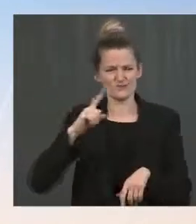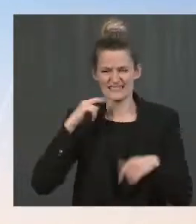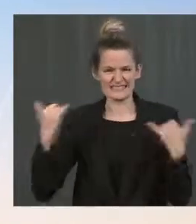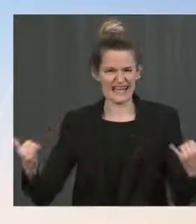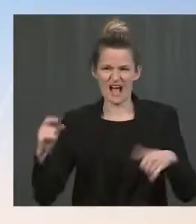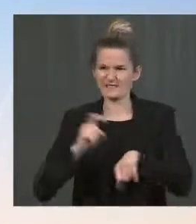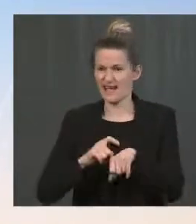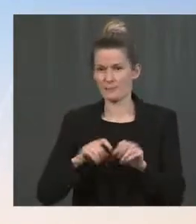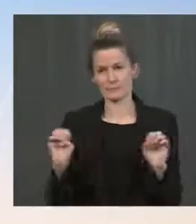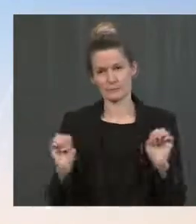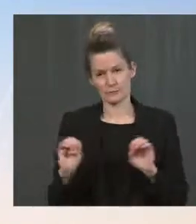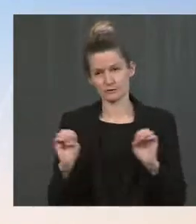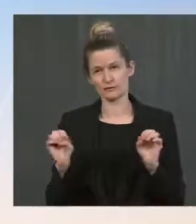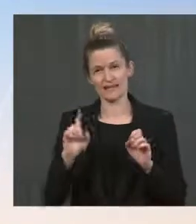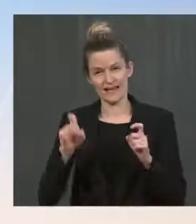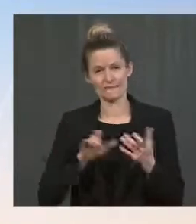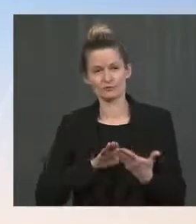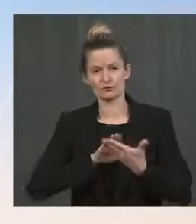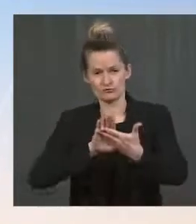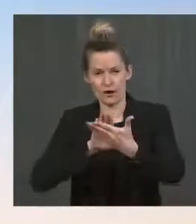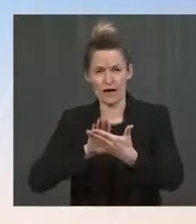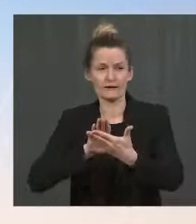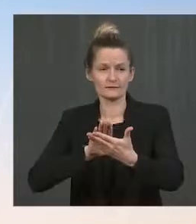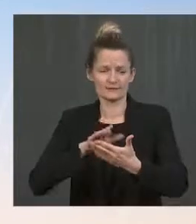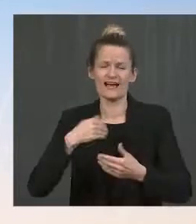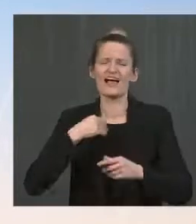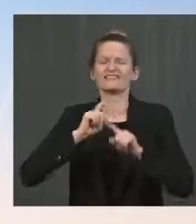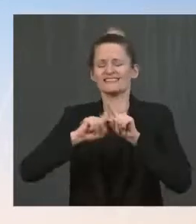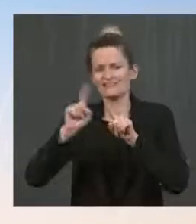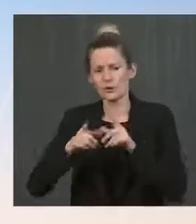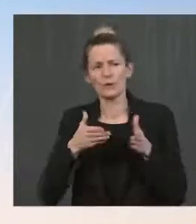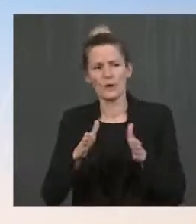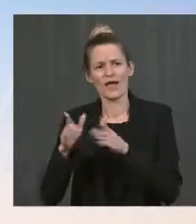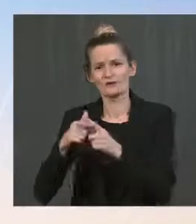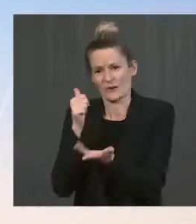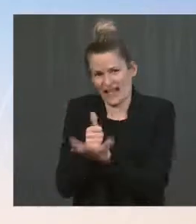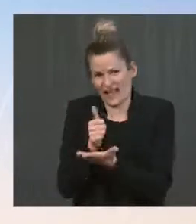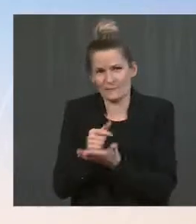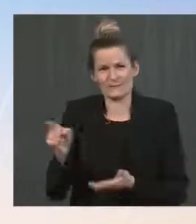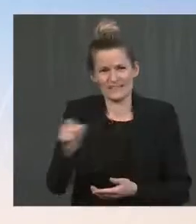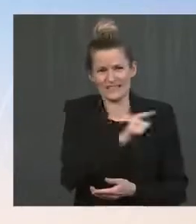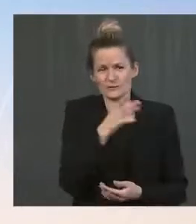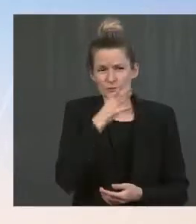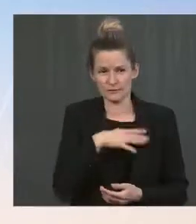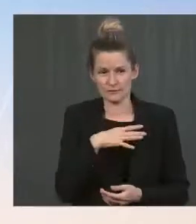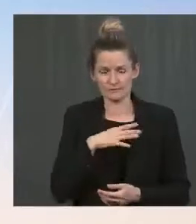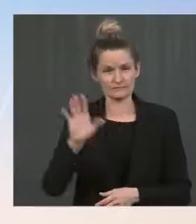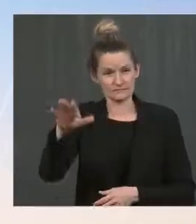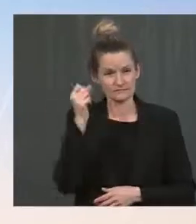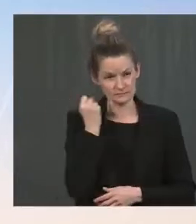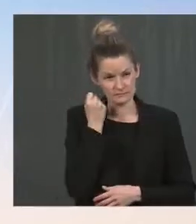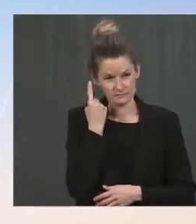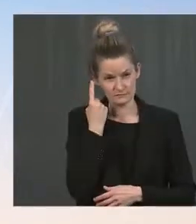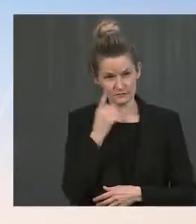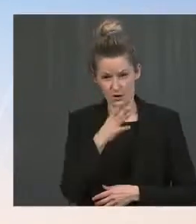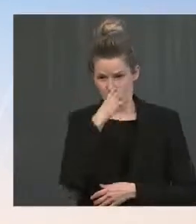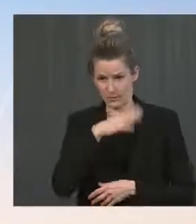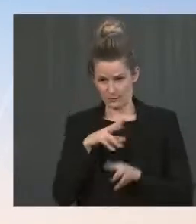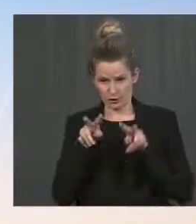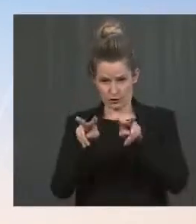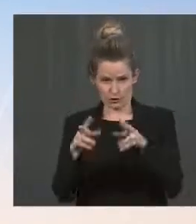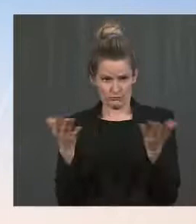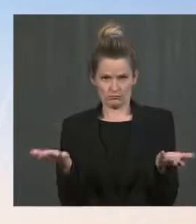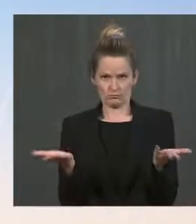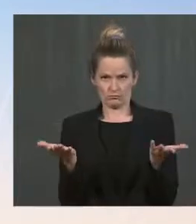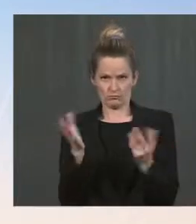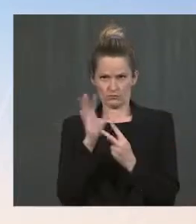actions to help women now. And certainly we understand that women are looking at their choices right now, today, tomorrow, last week, and we are